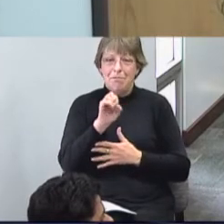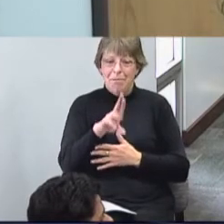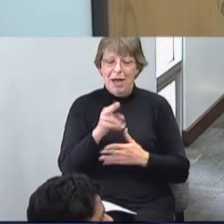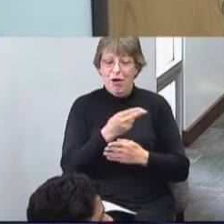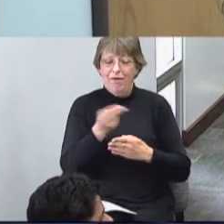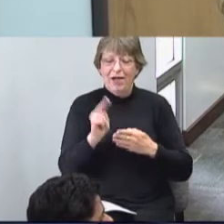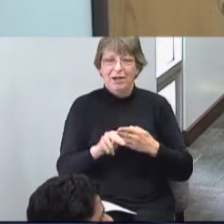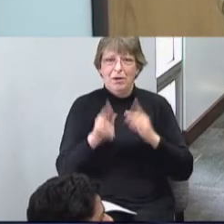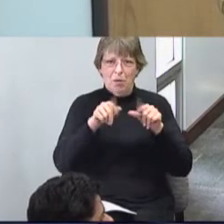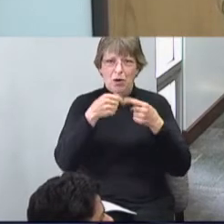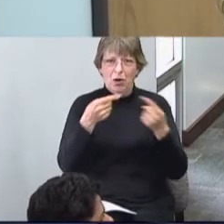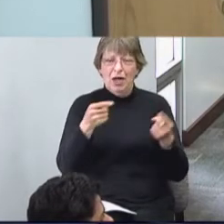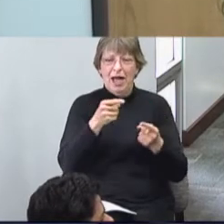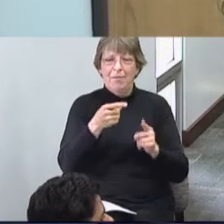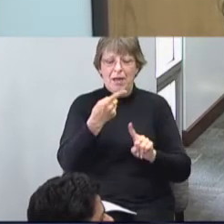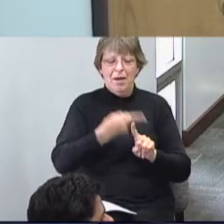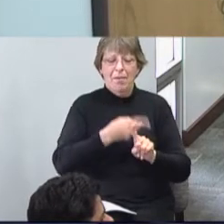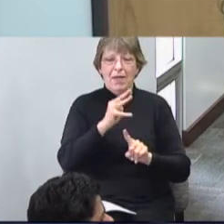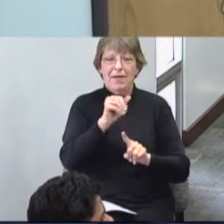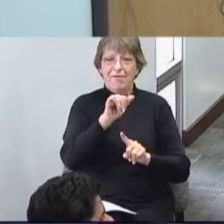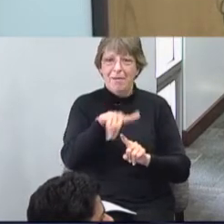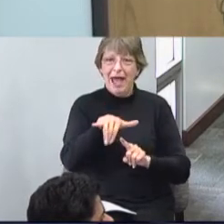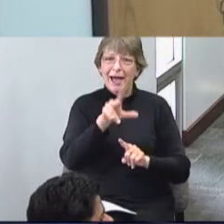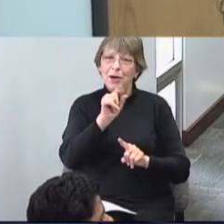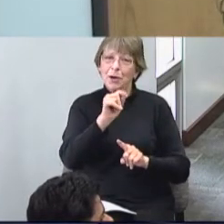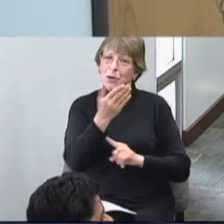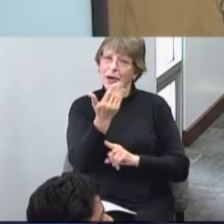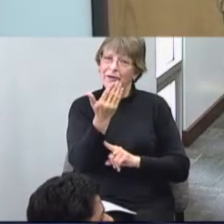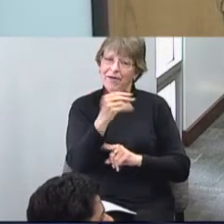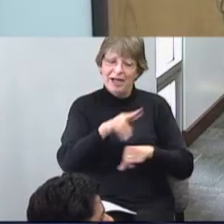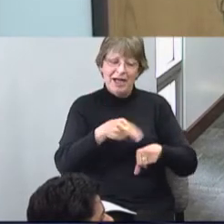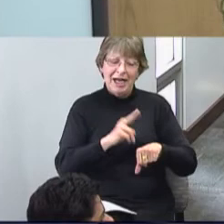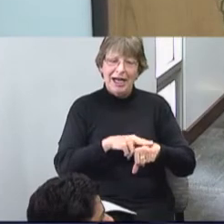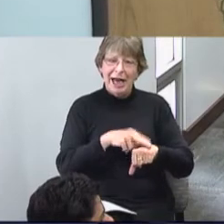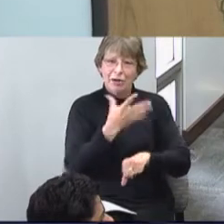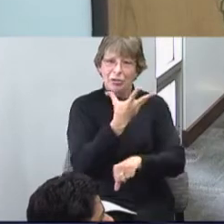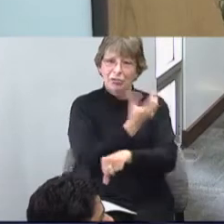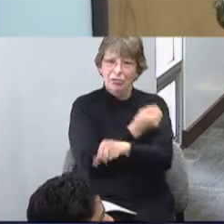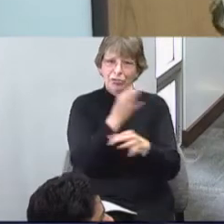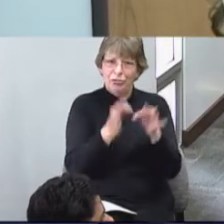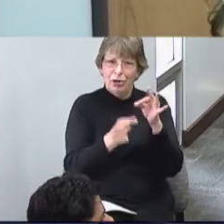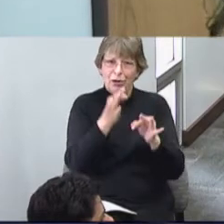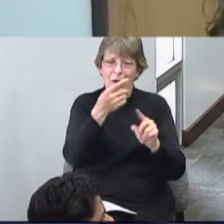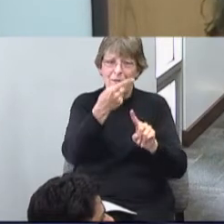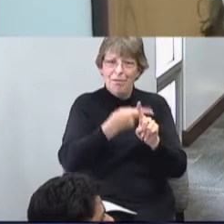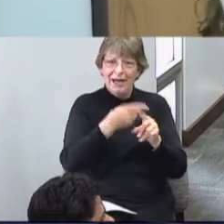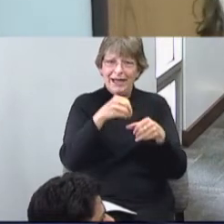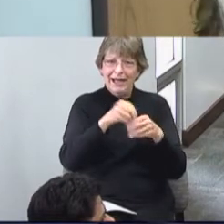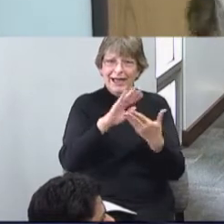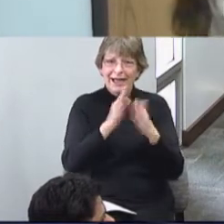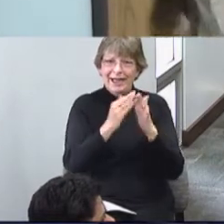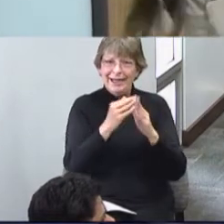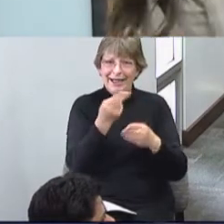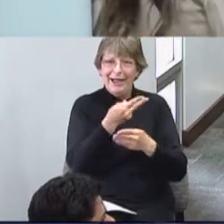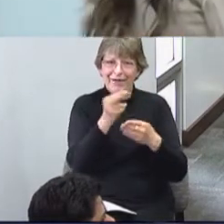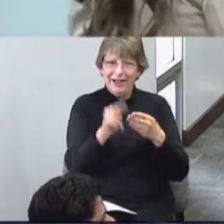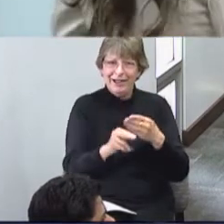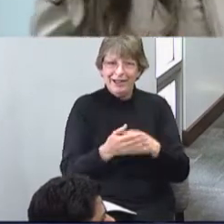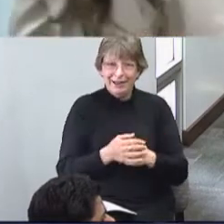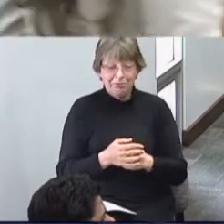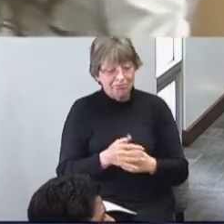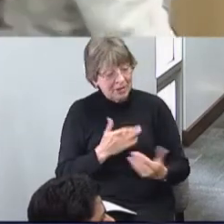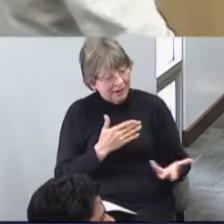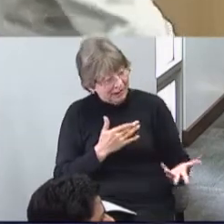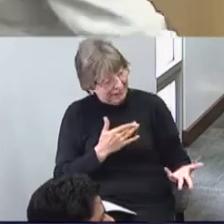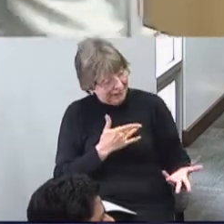proclaim the month of May 2015 as National Drug Court Month in the City of Hutchinson. Would you like to say a few words? Yes, thank you.